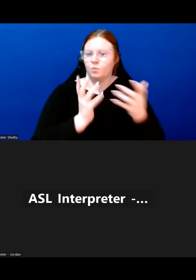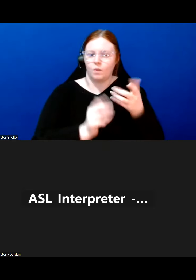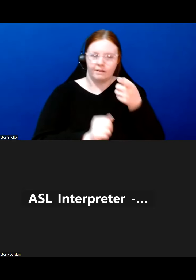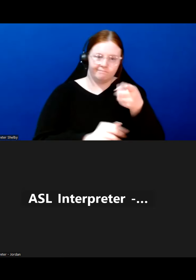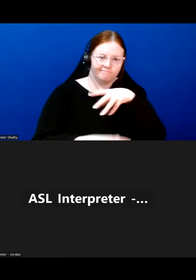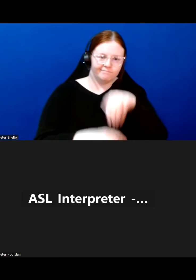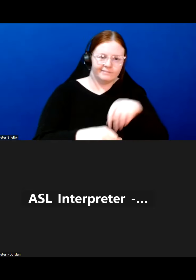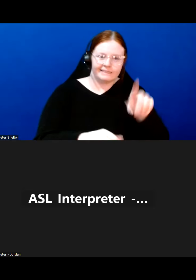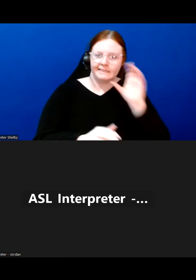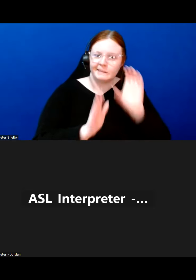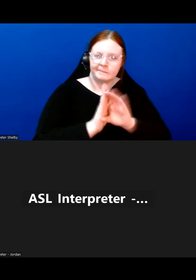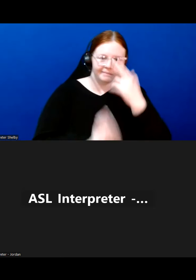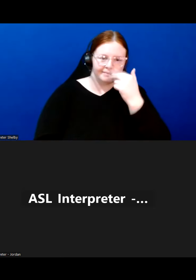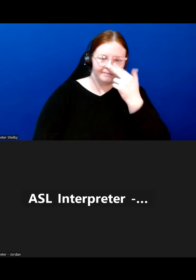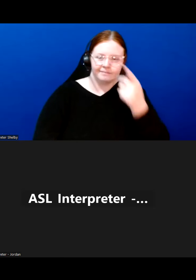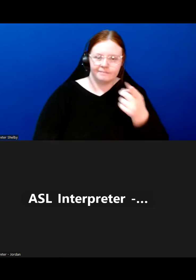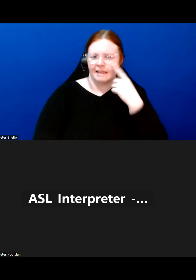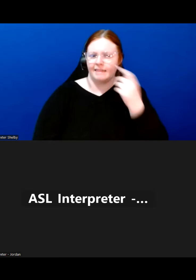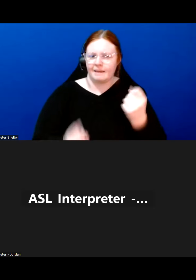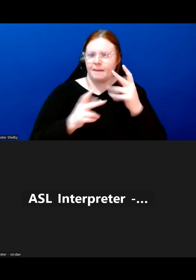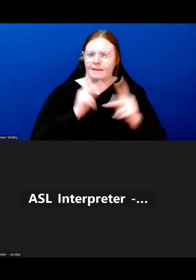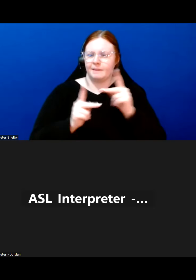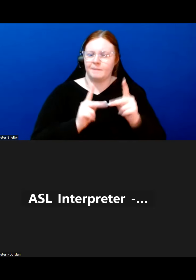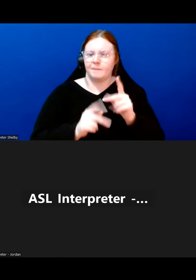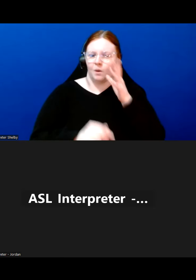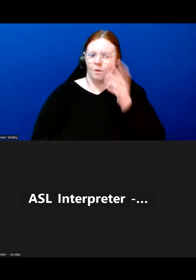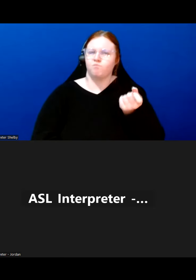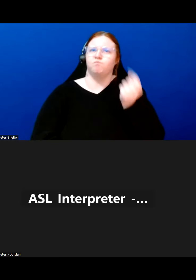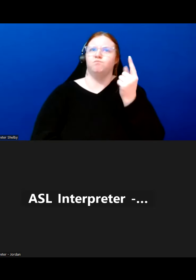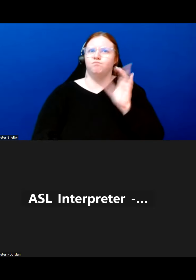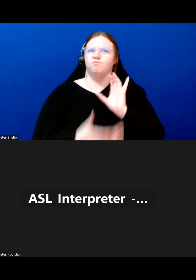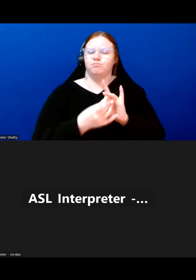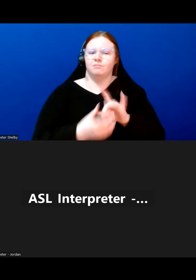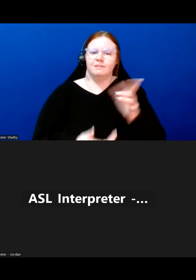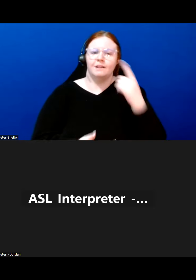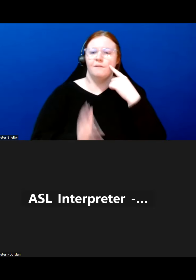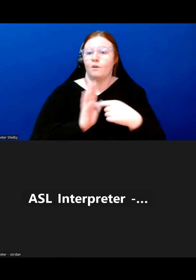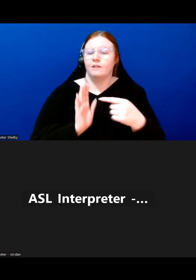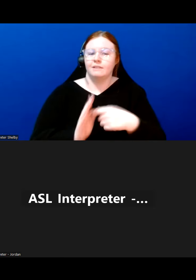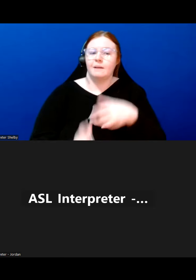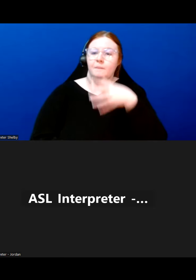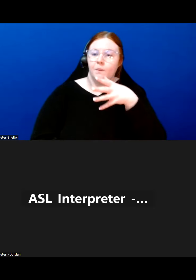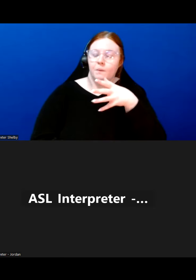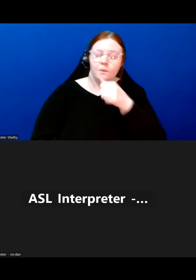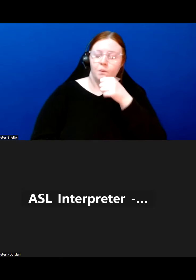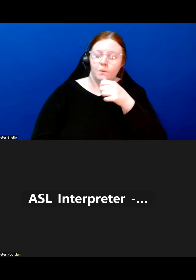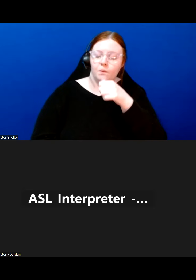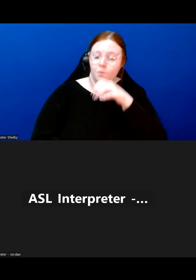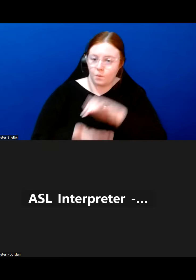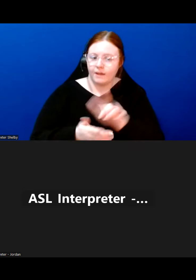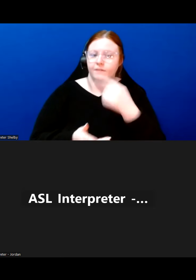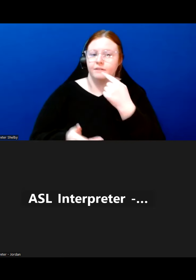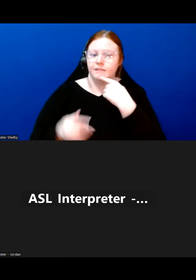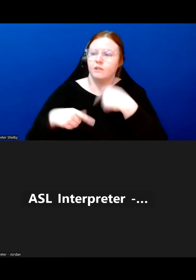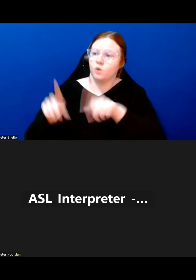and probably a lot of people relate to this. So it's what wives say is go to the store, lay down the mulch, wash and wax the car, get